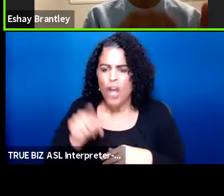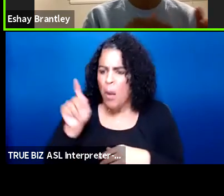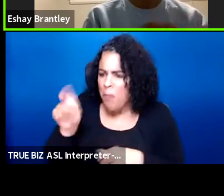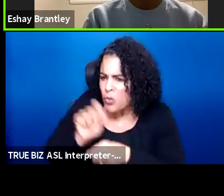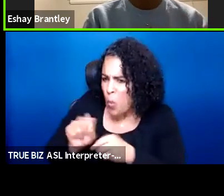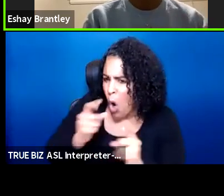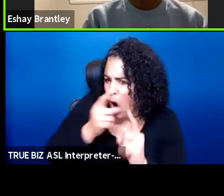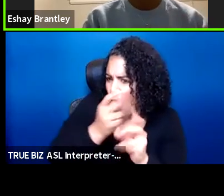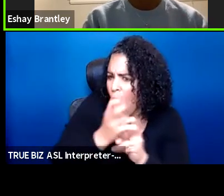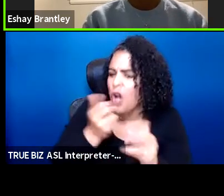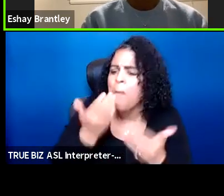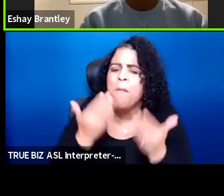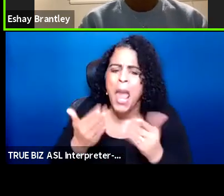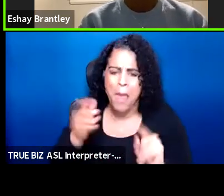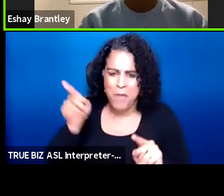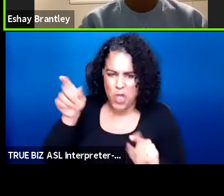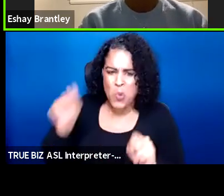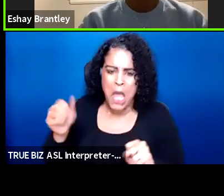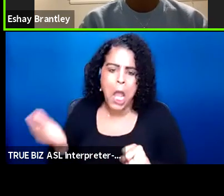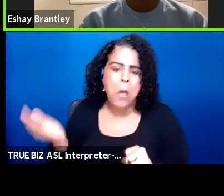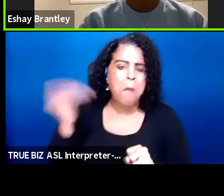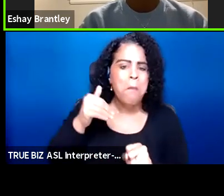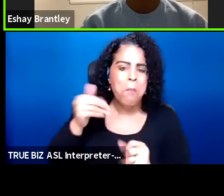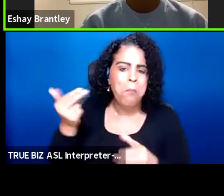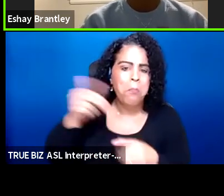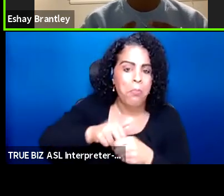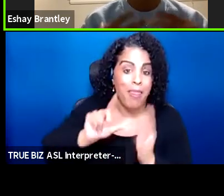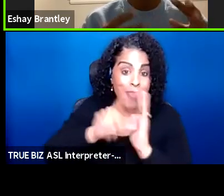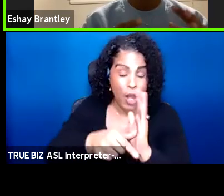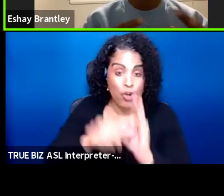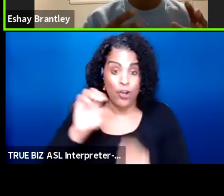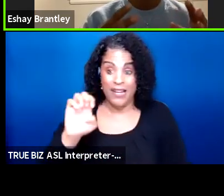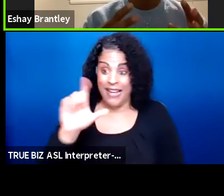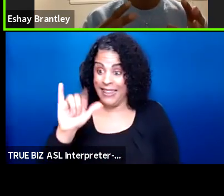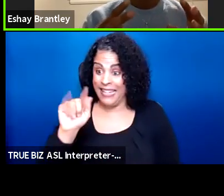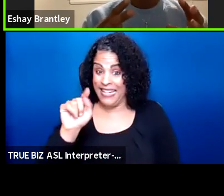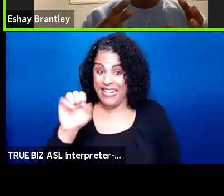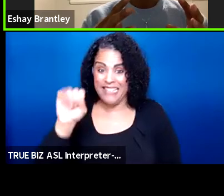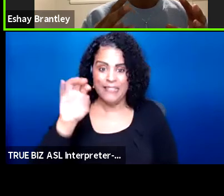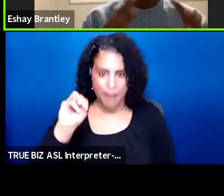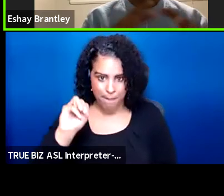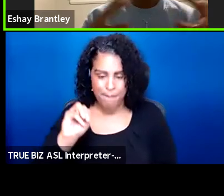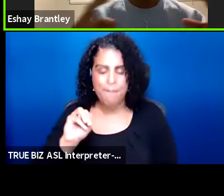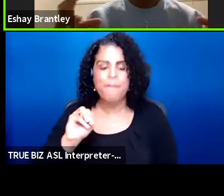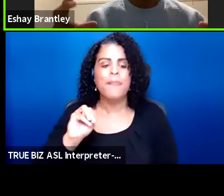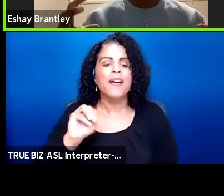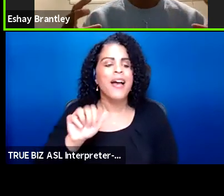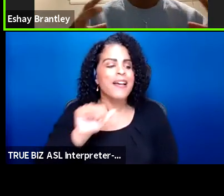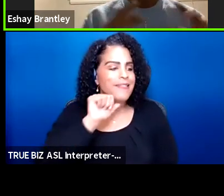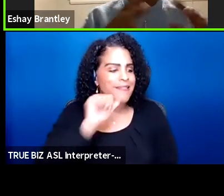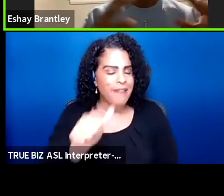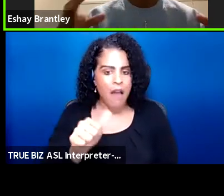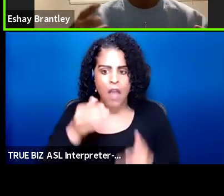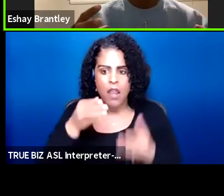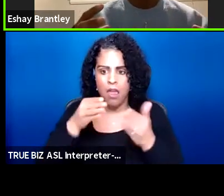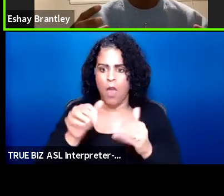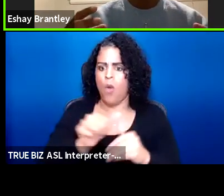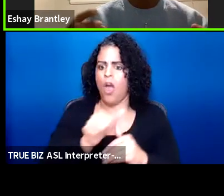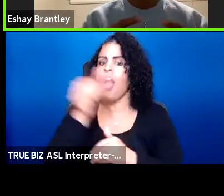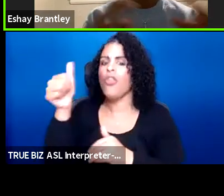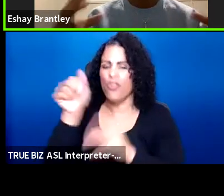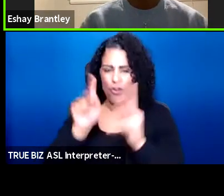and maybe we'll pull up a seat. Elitism to me is not ever allowing other